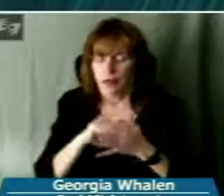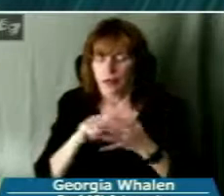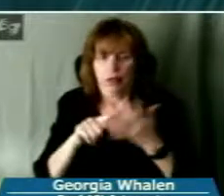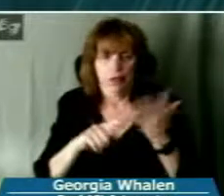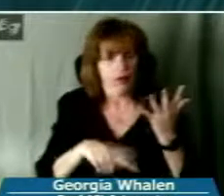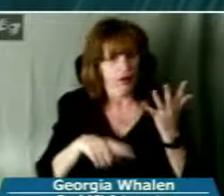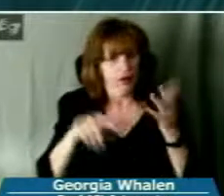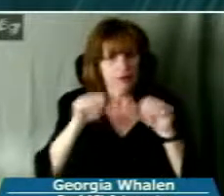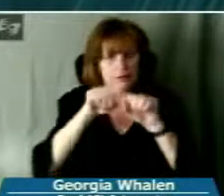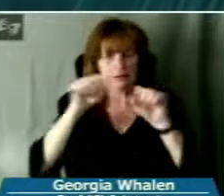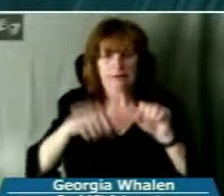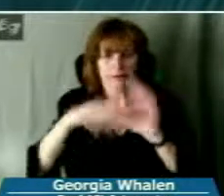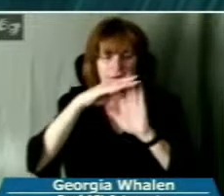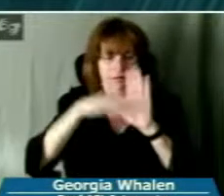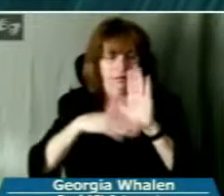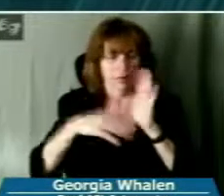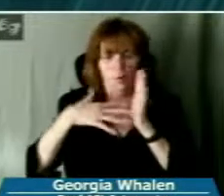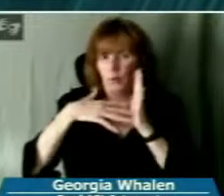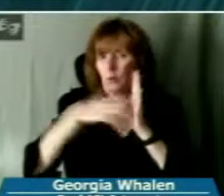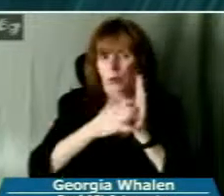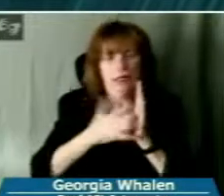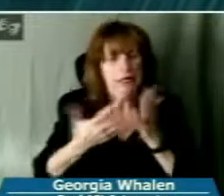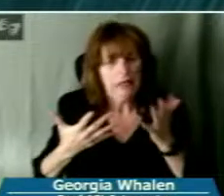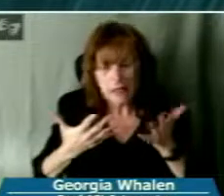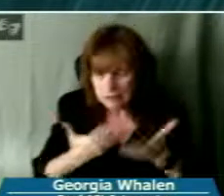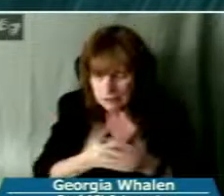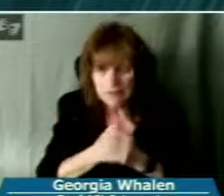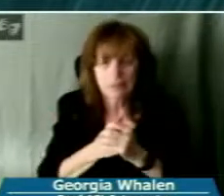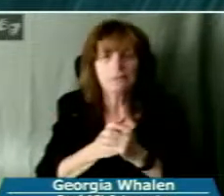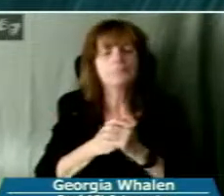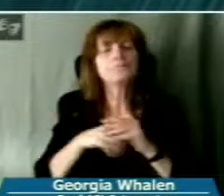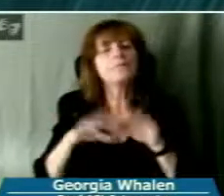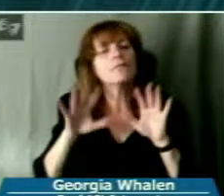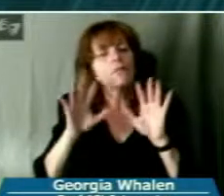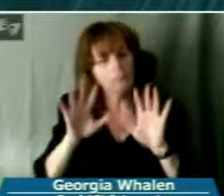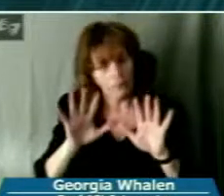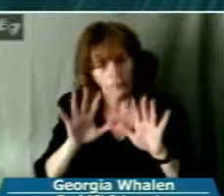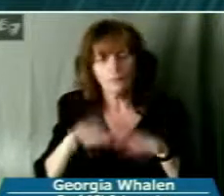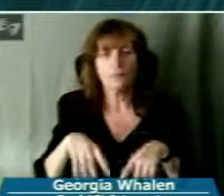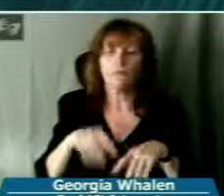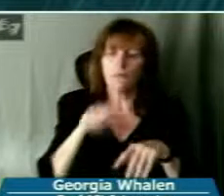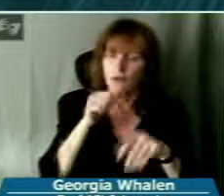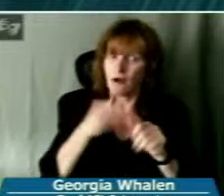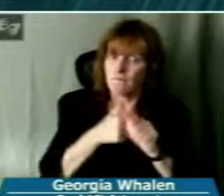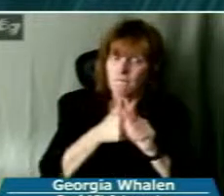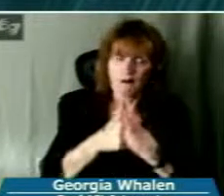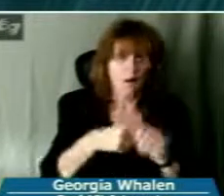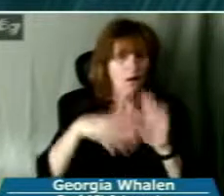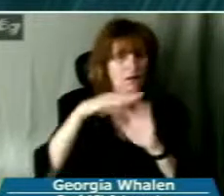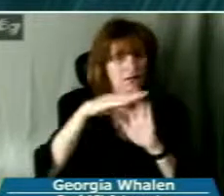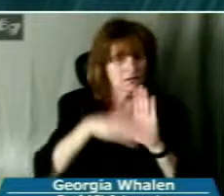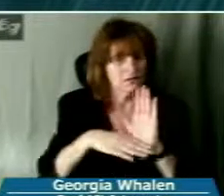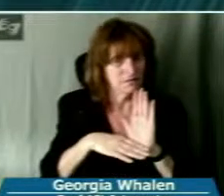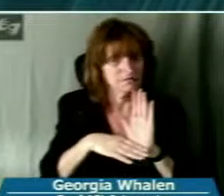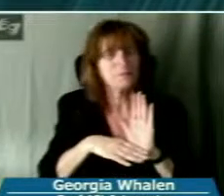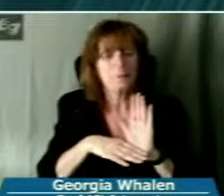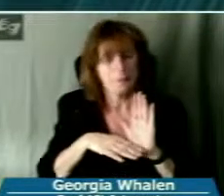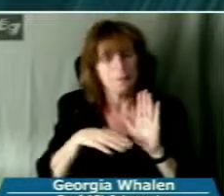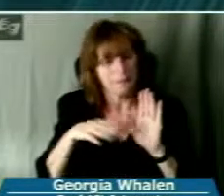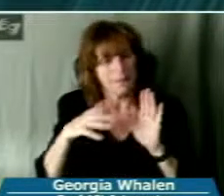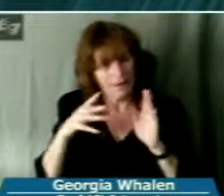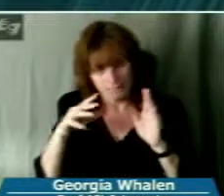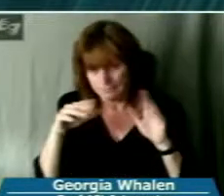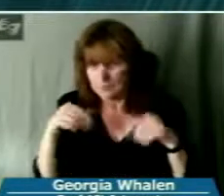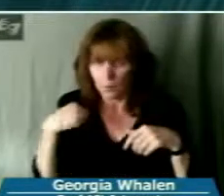saw the facility, they weren't able to come into compliance with those requirements quickly. And so as a result, we issued an order under the